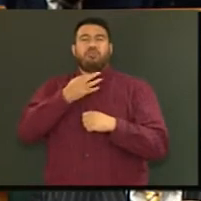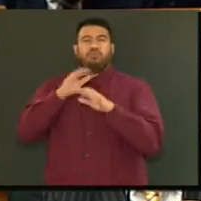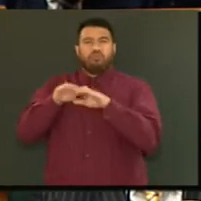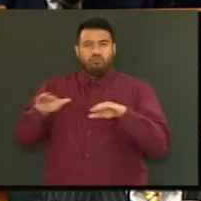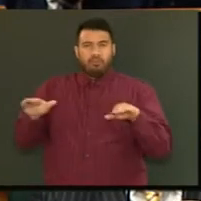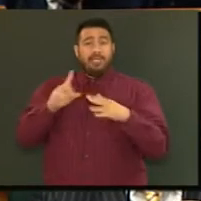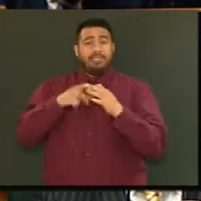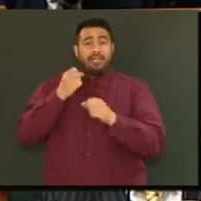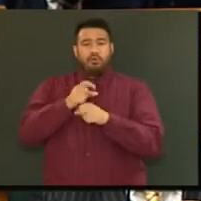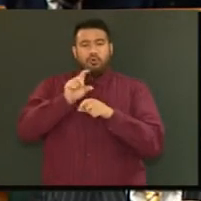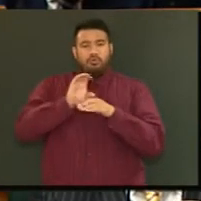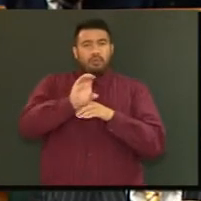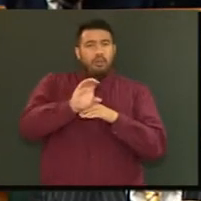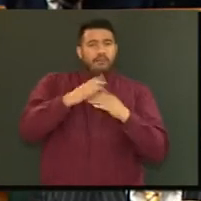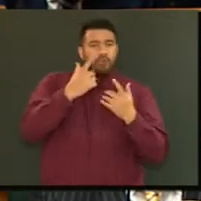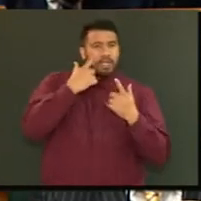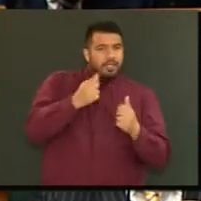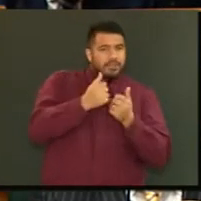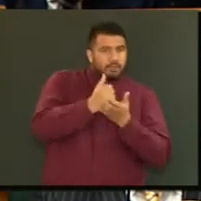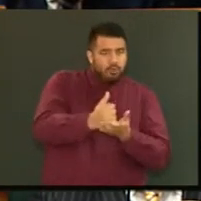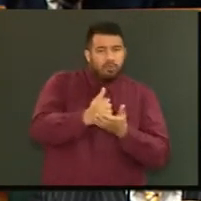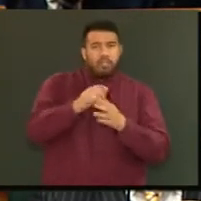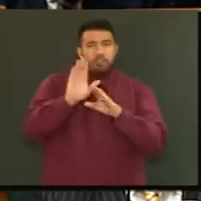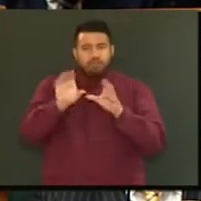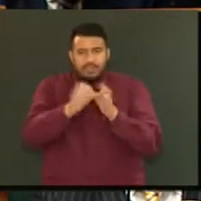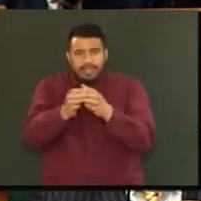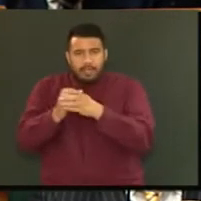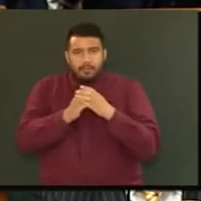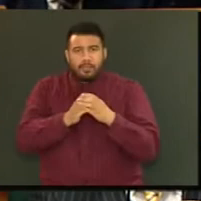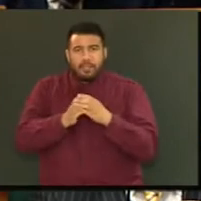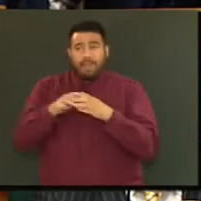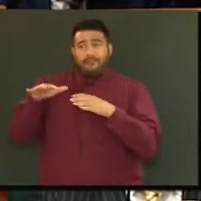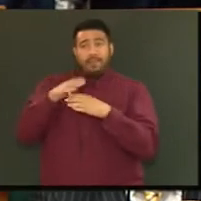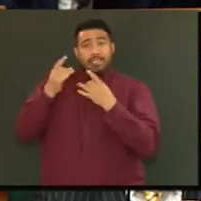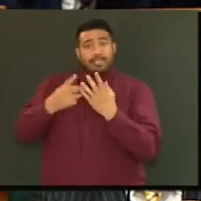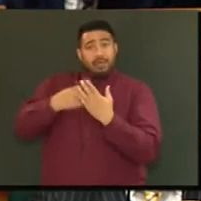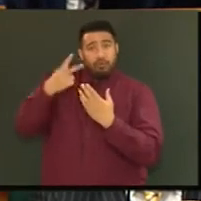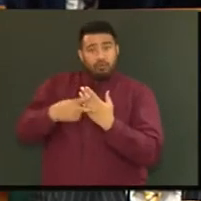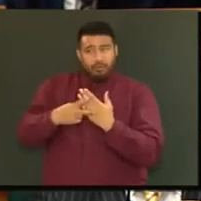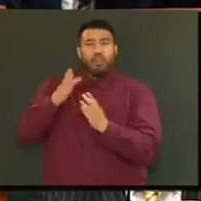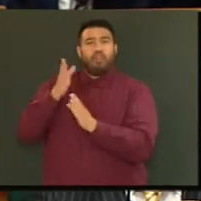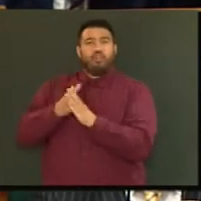for caregiver support, children's teams, Family Start and youth justice.